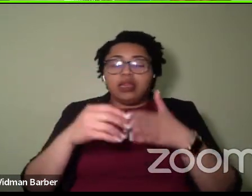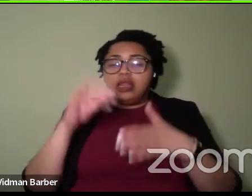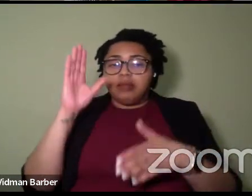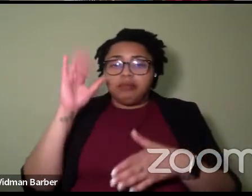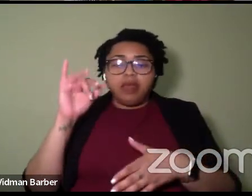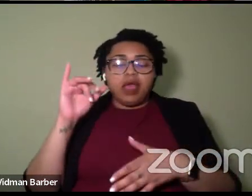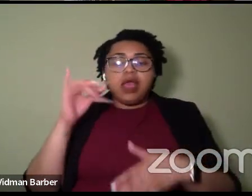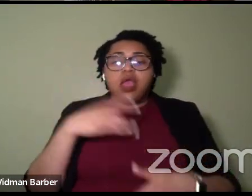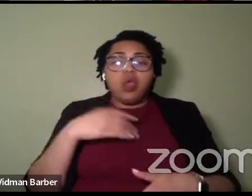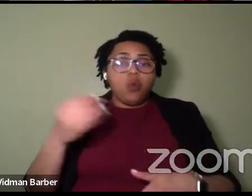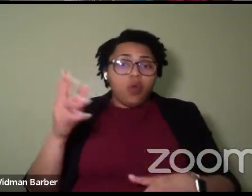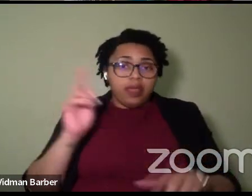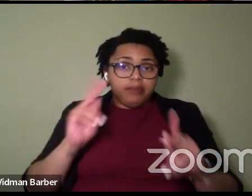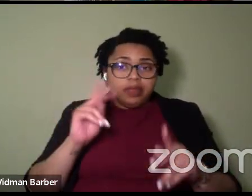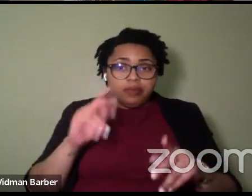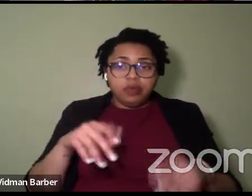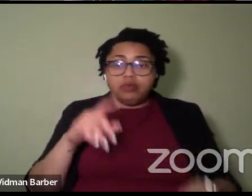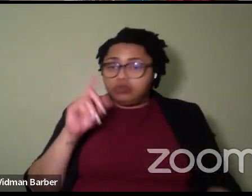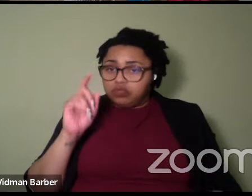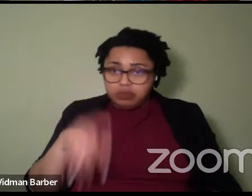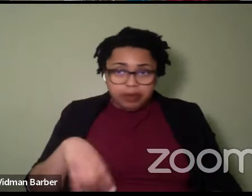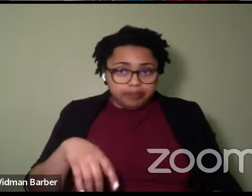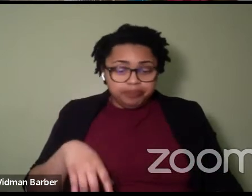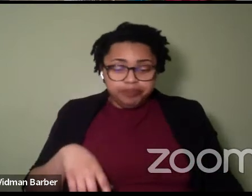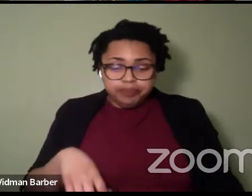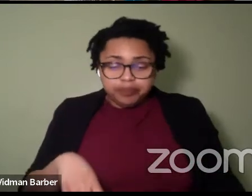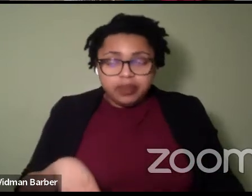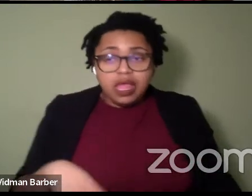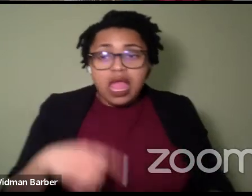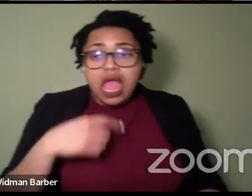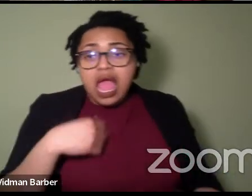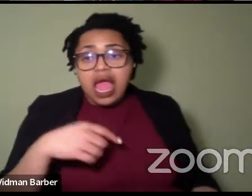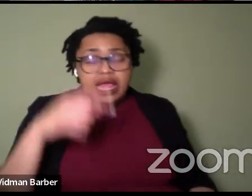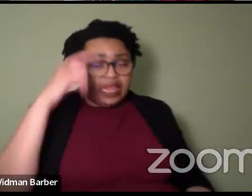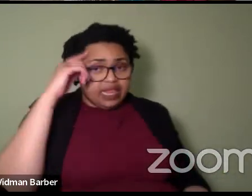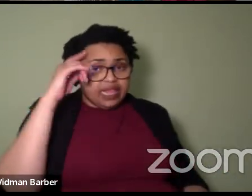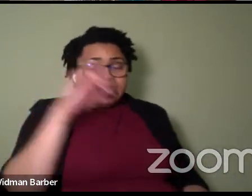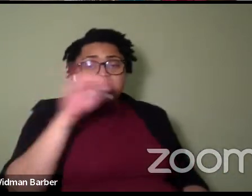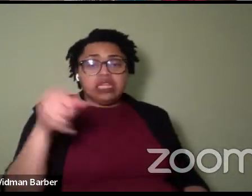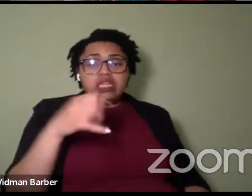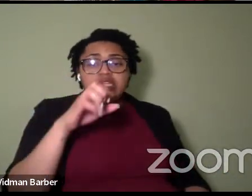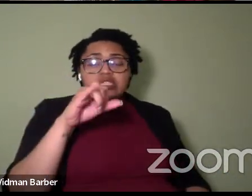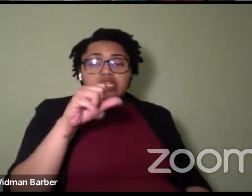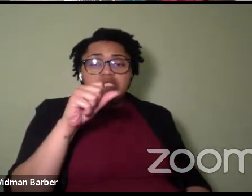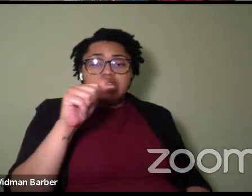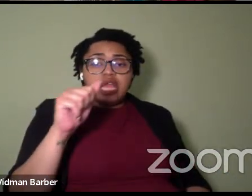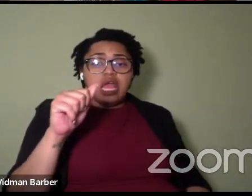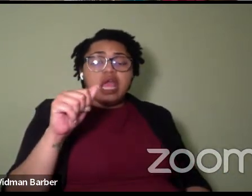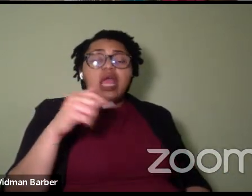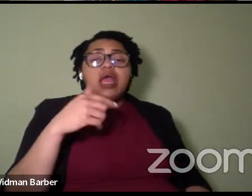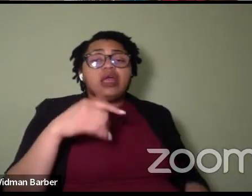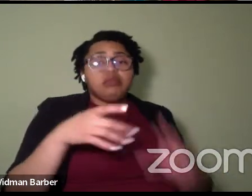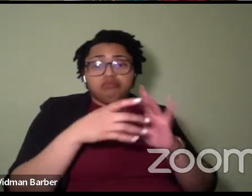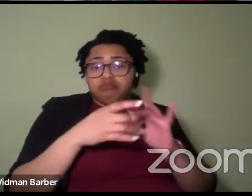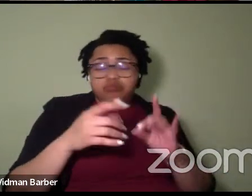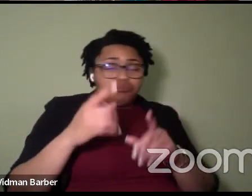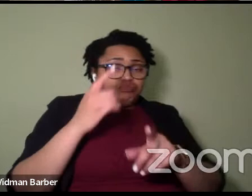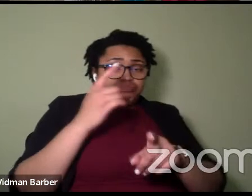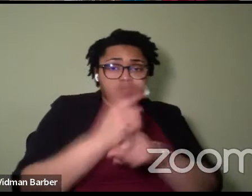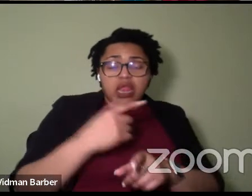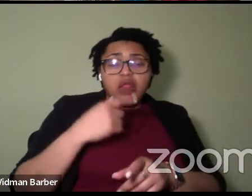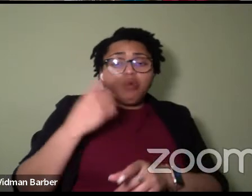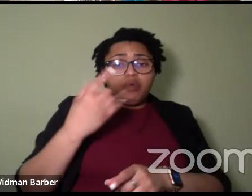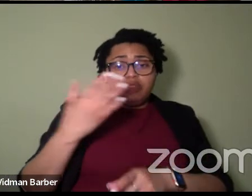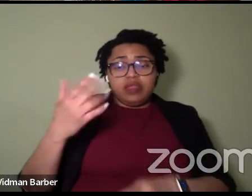I think Jessica pretty much summed it up, but I think that, the one thing that I always think about is that we